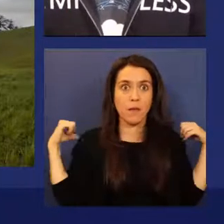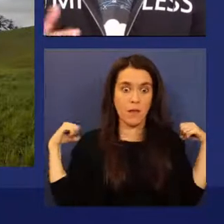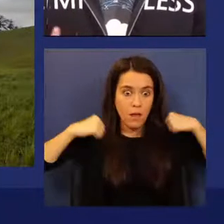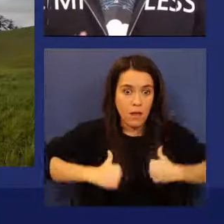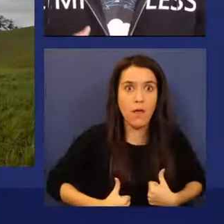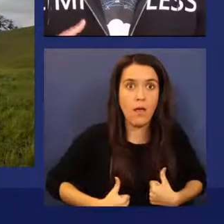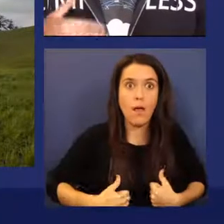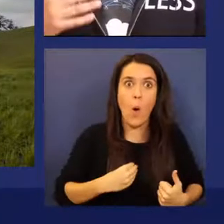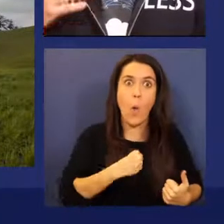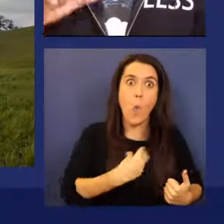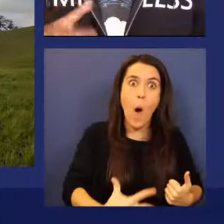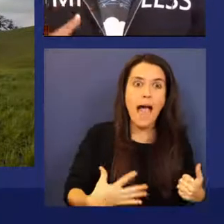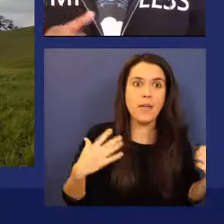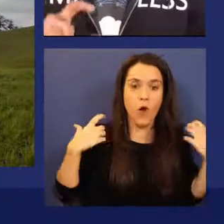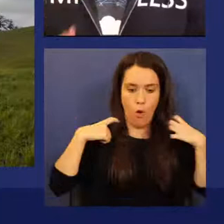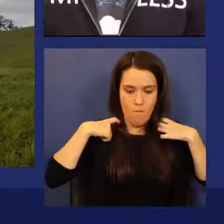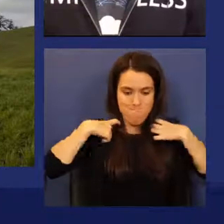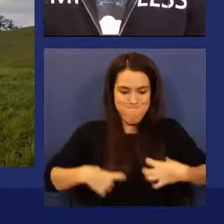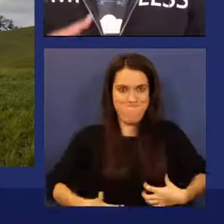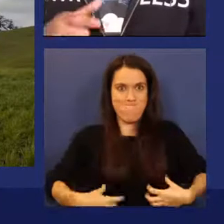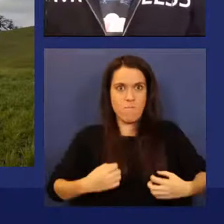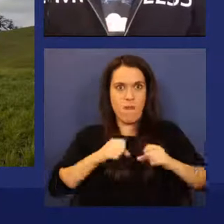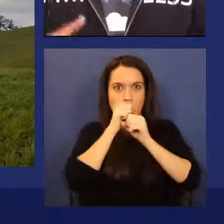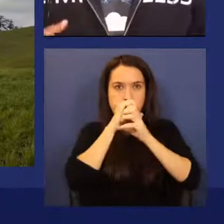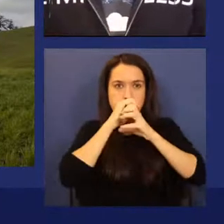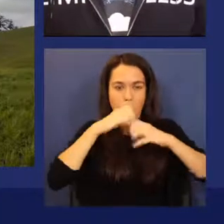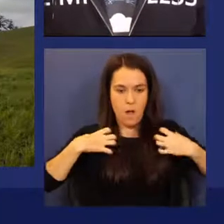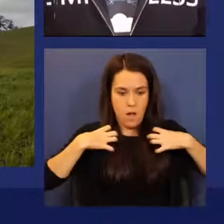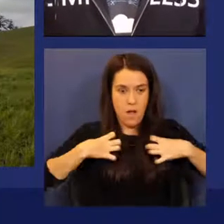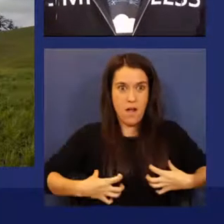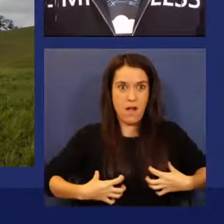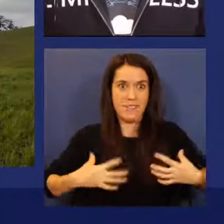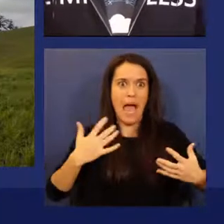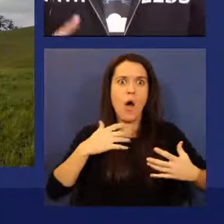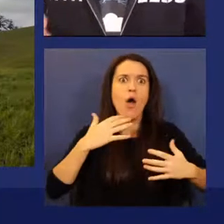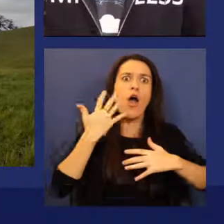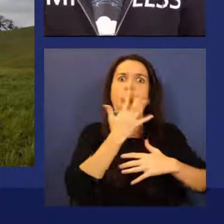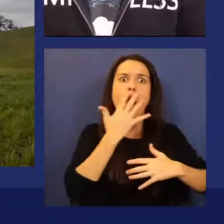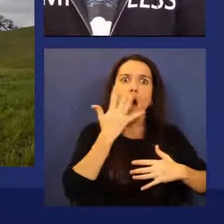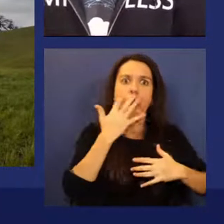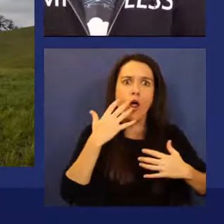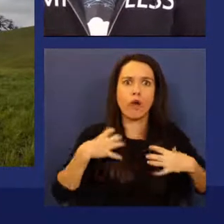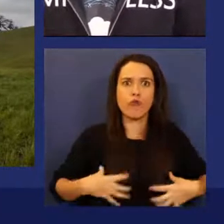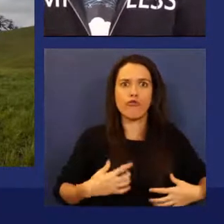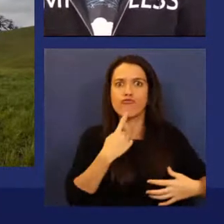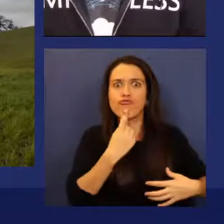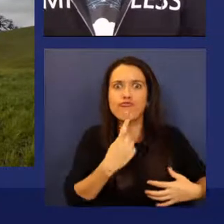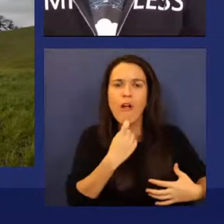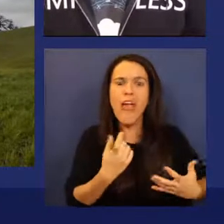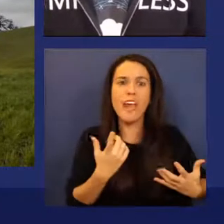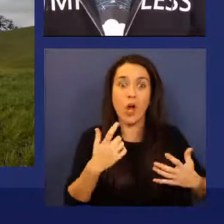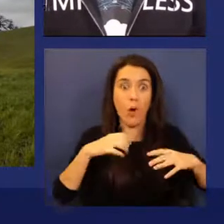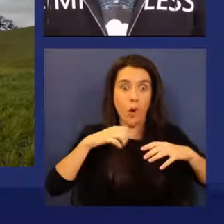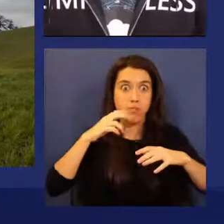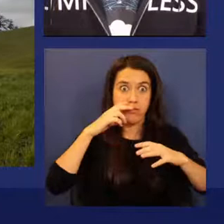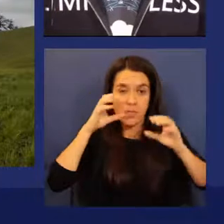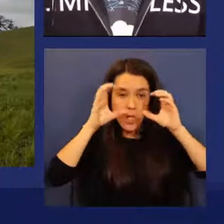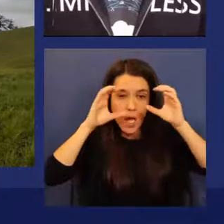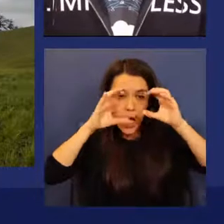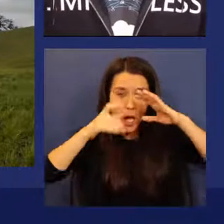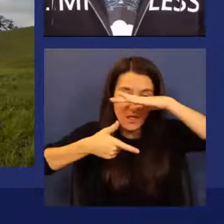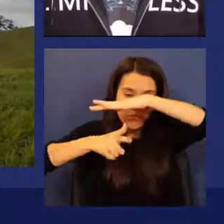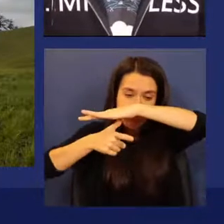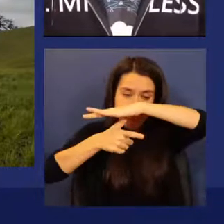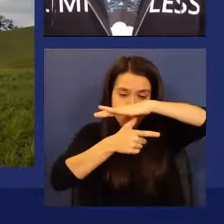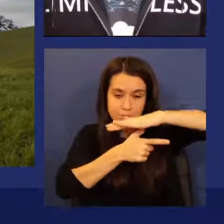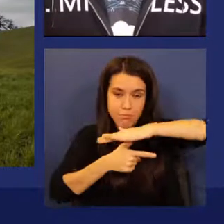the whole aspect of even how the hue of color looks in different aspects of light or even in the dark, is how is the drone going to identify the